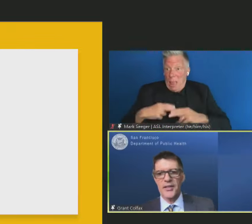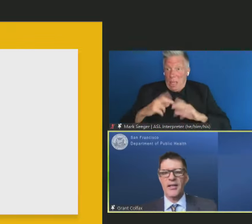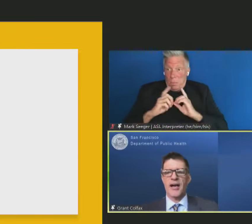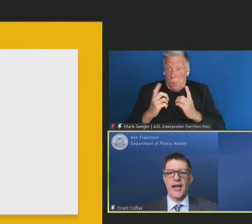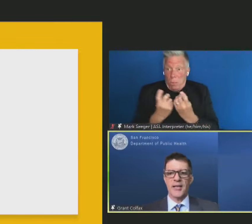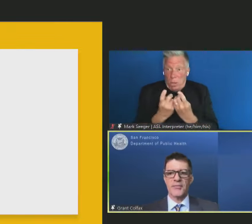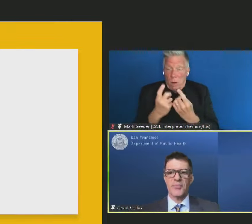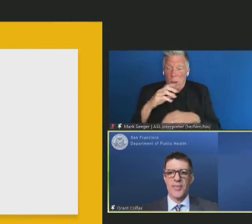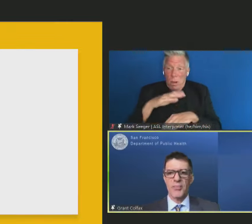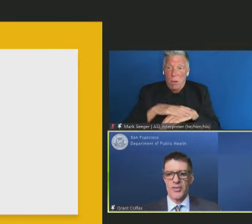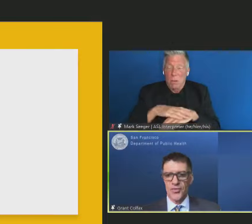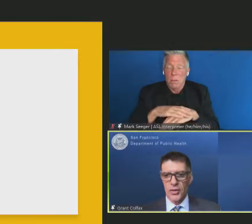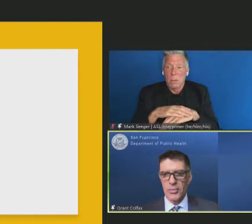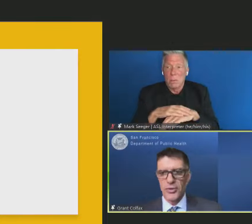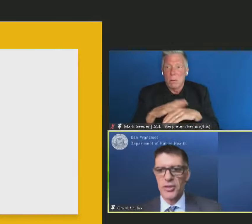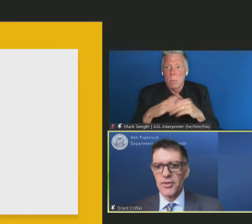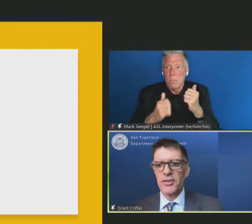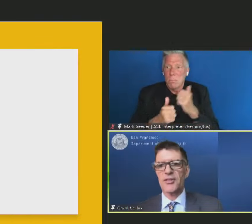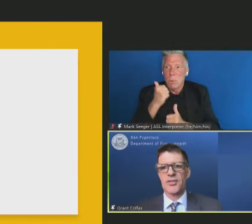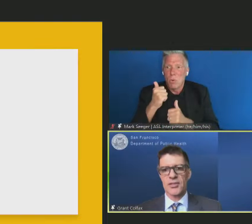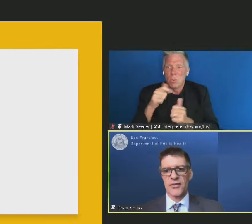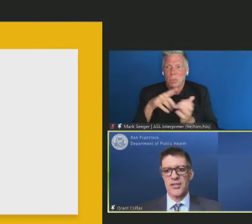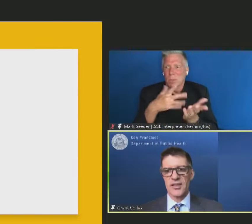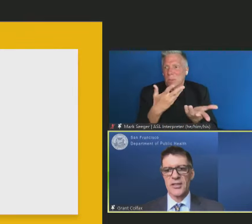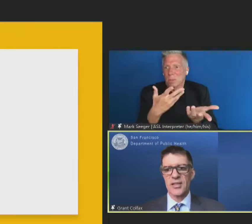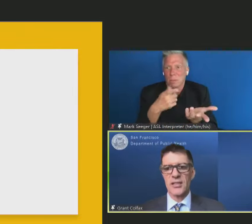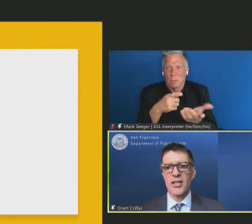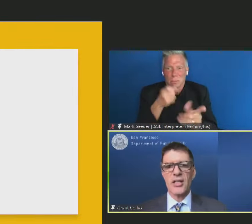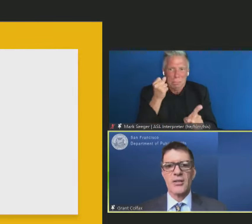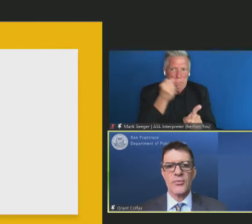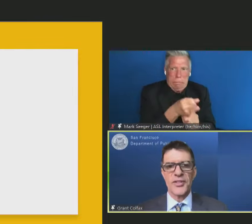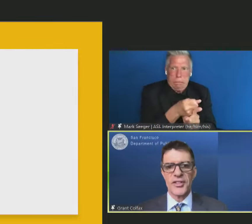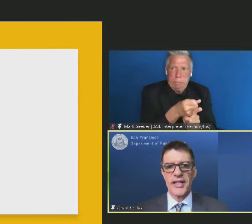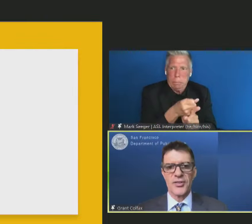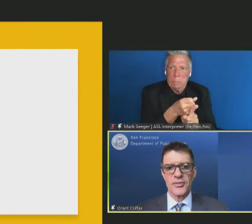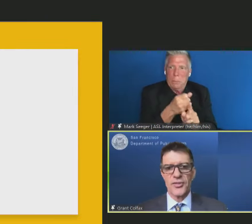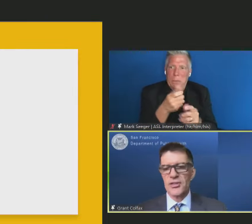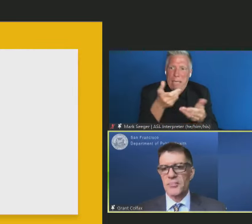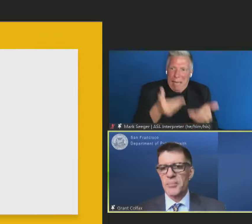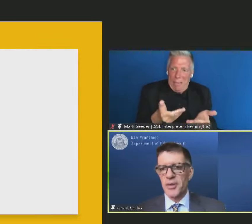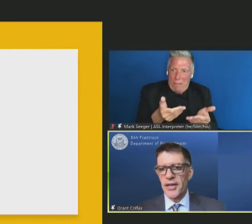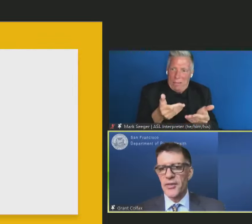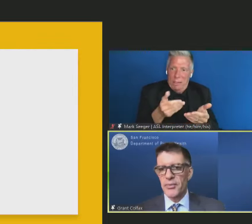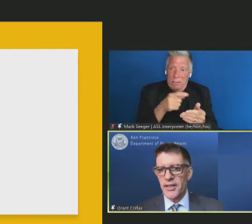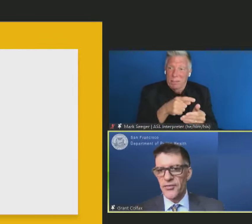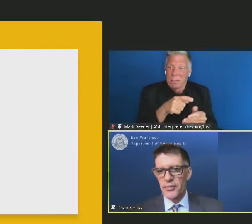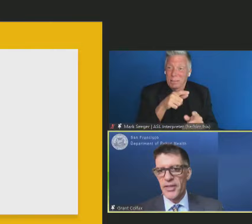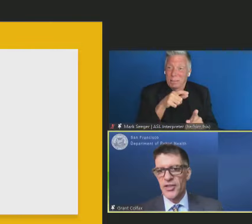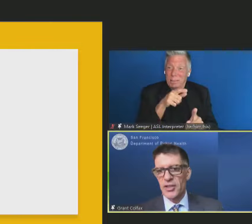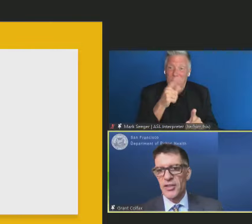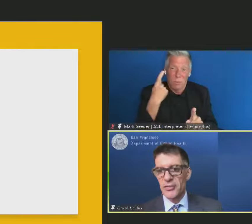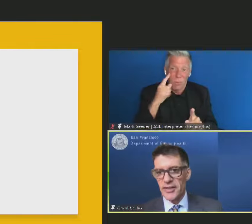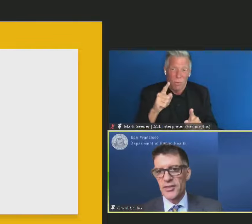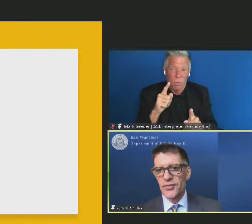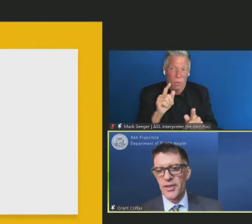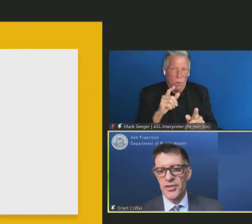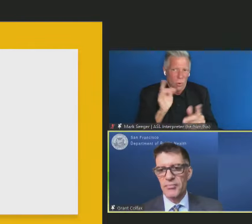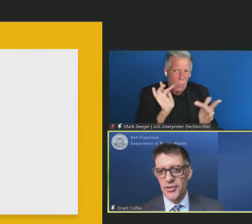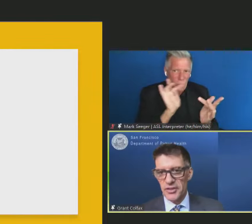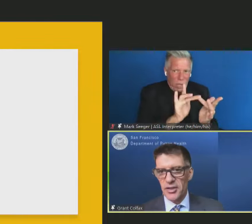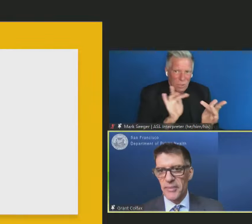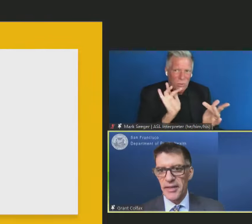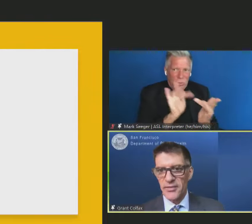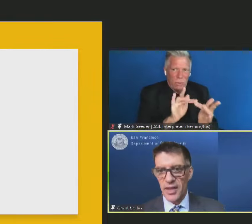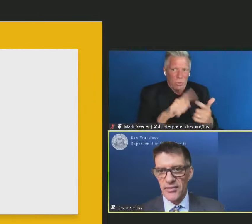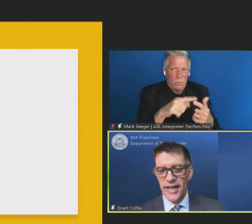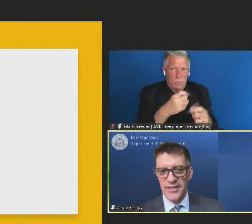on the most vulnerable communities to COVID-19, reaching out to ensure that people have the right information, the correct information,